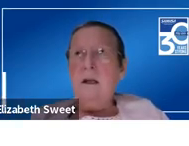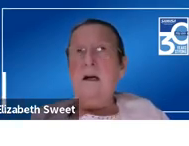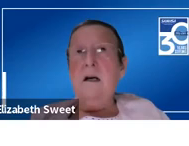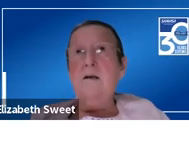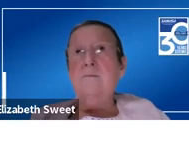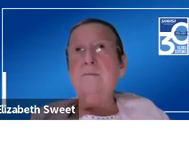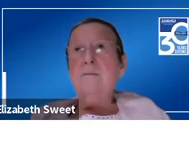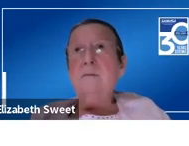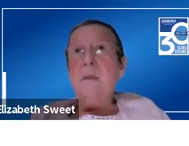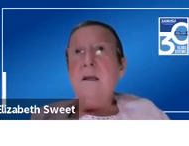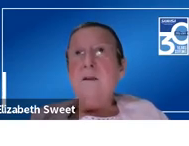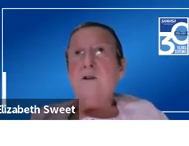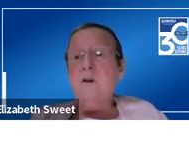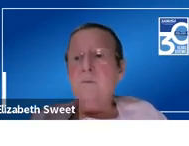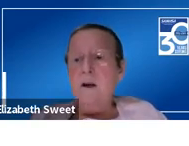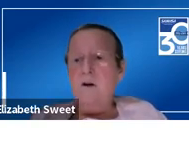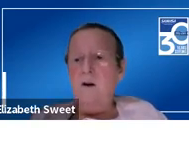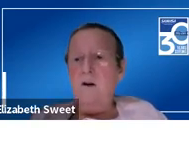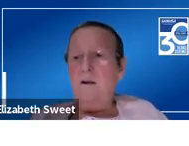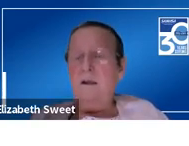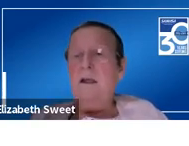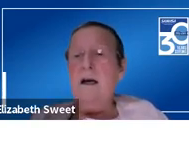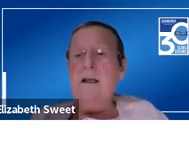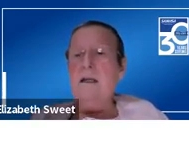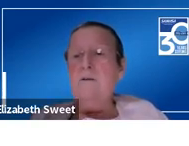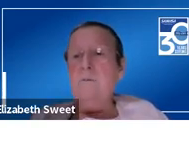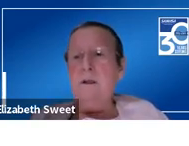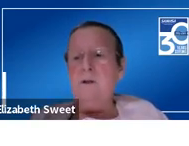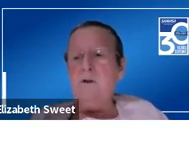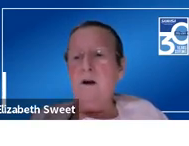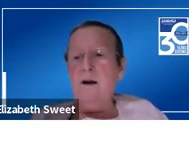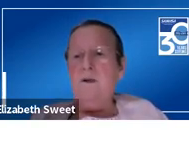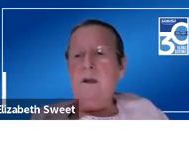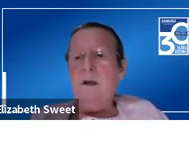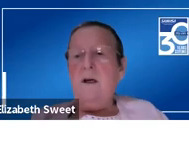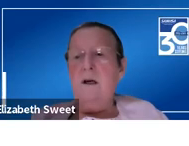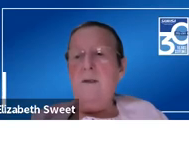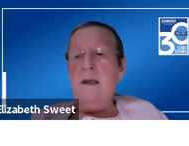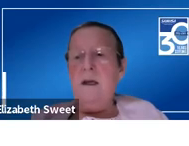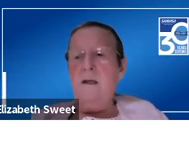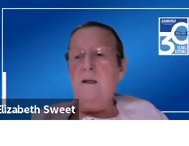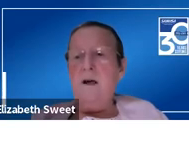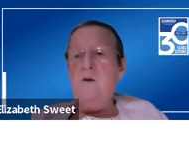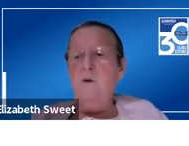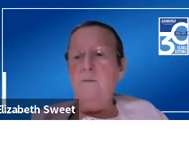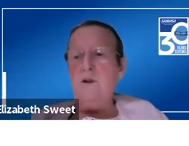struck my heart cannot even be described. And my whole mission